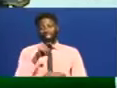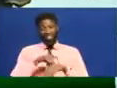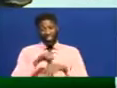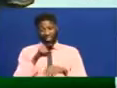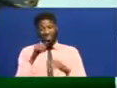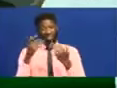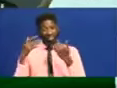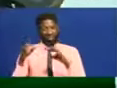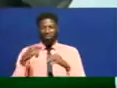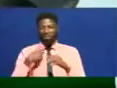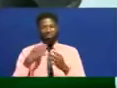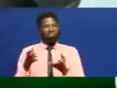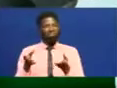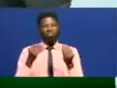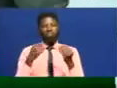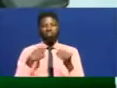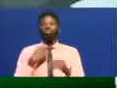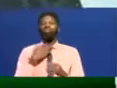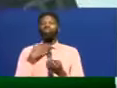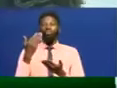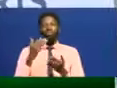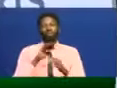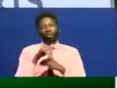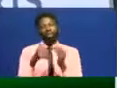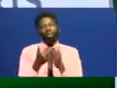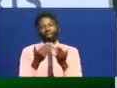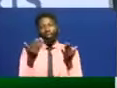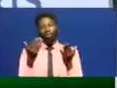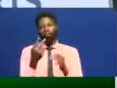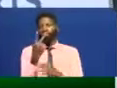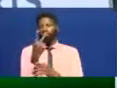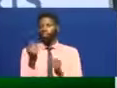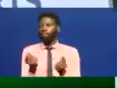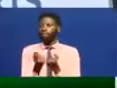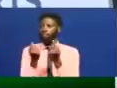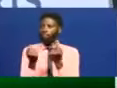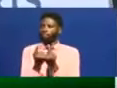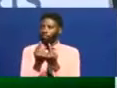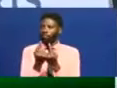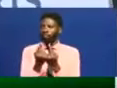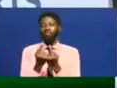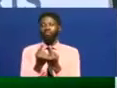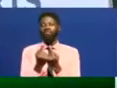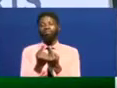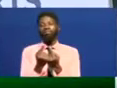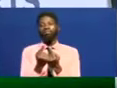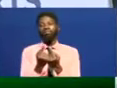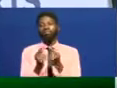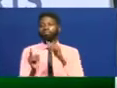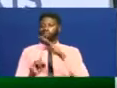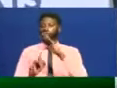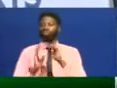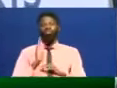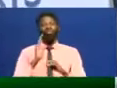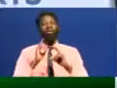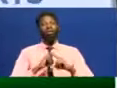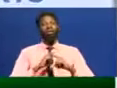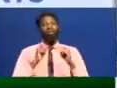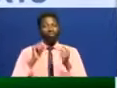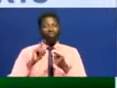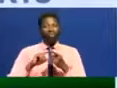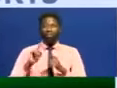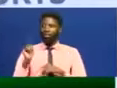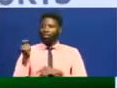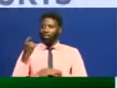this opportunity to invite all of us to 2 significant events which this ministry will be playing host to: the Kenya